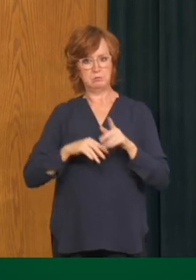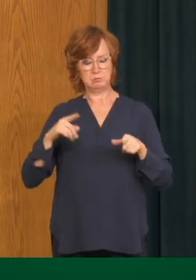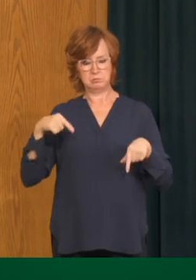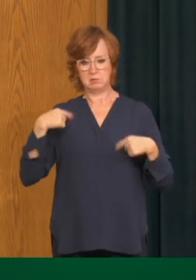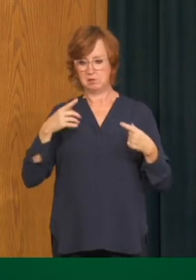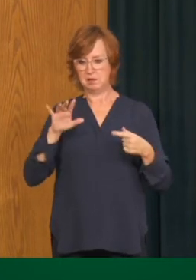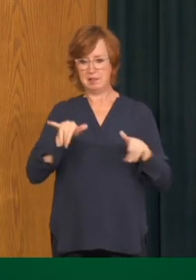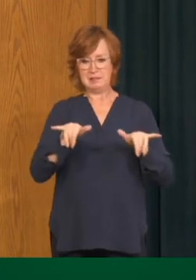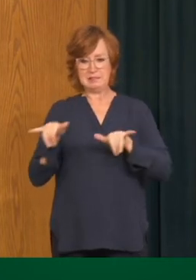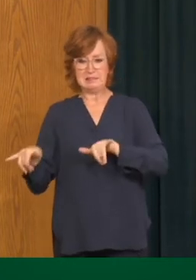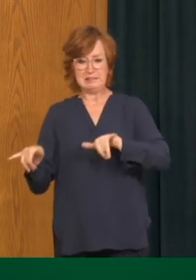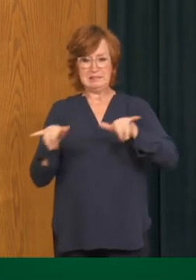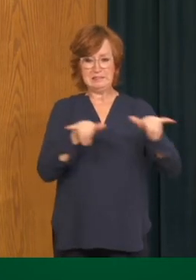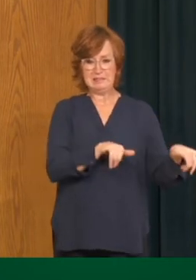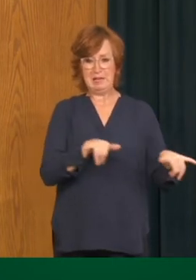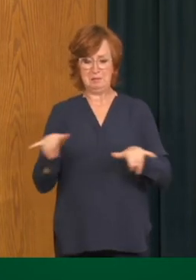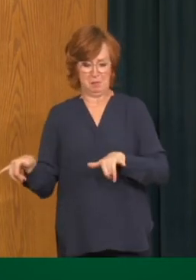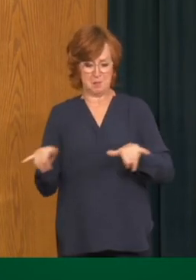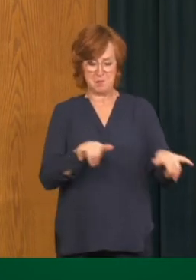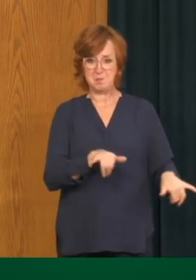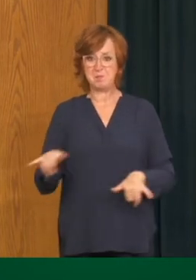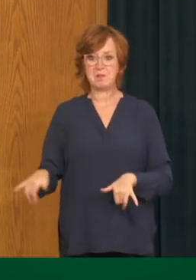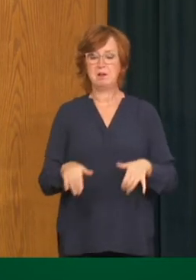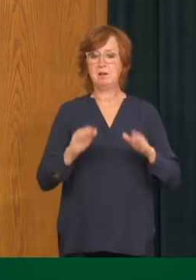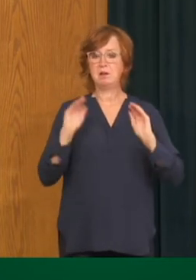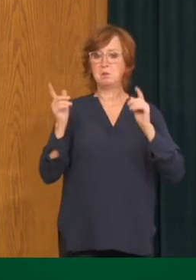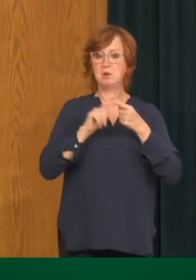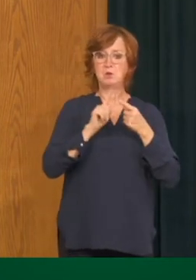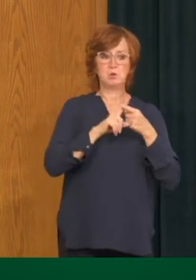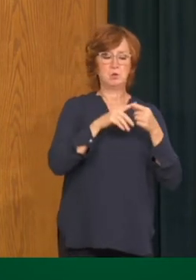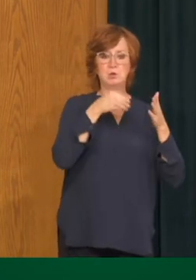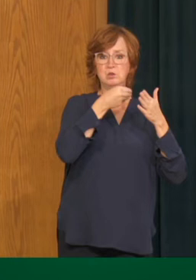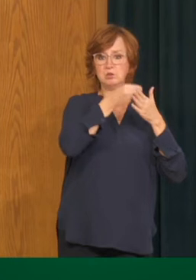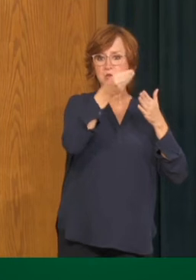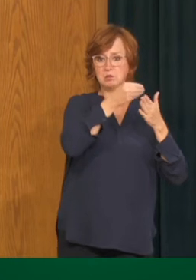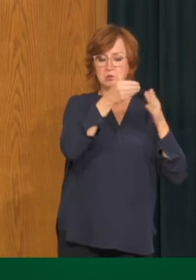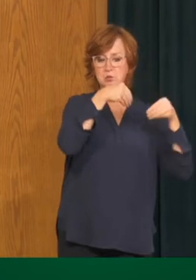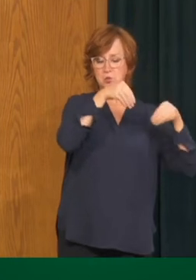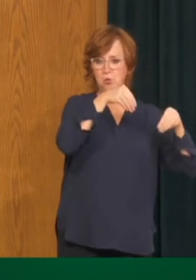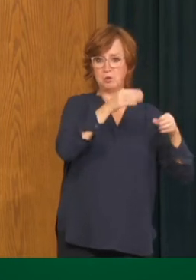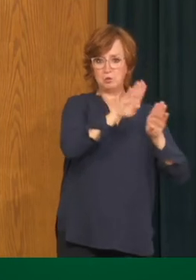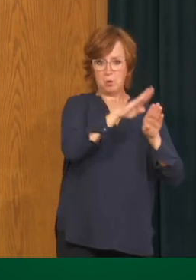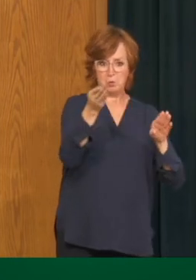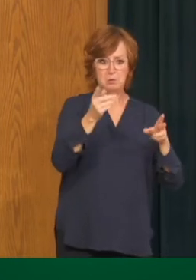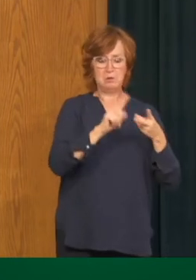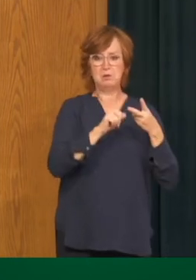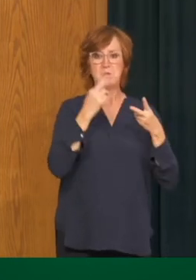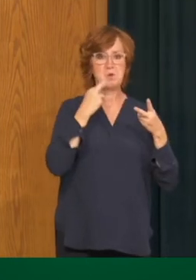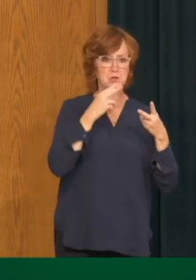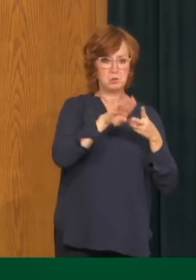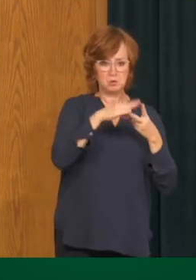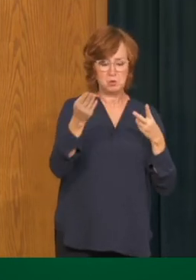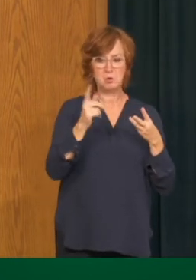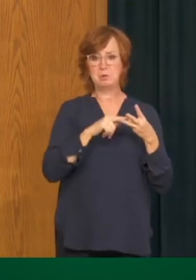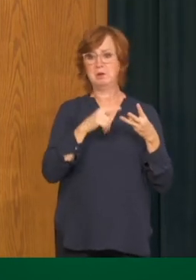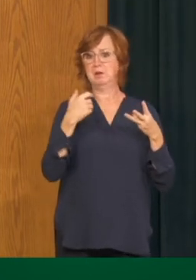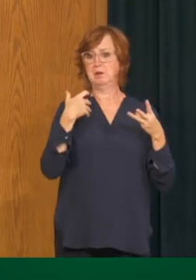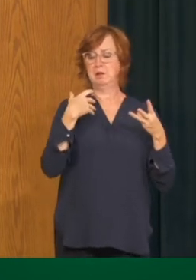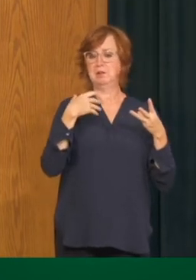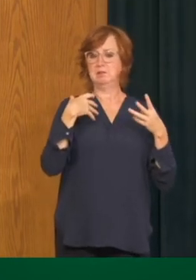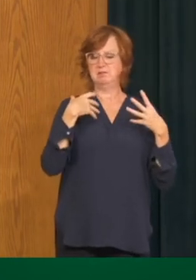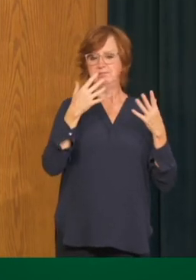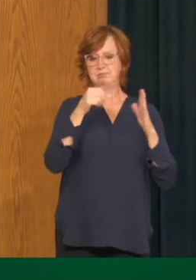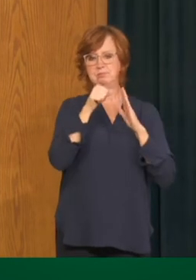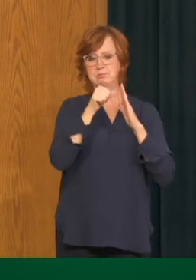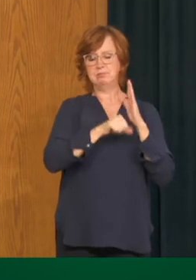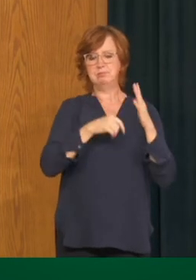were being raised when we reopened the retail sector of our economy, the same concerns that were being raised when we reopened our healthcare, the same concerns that were